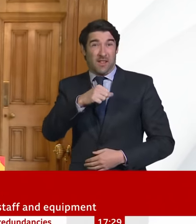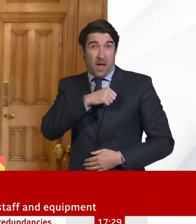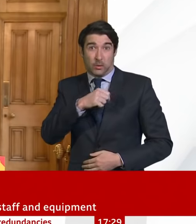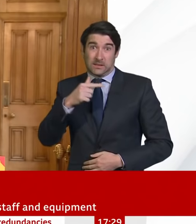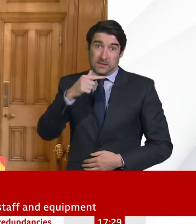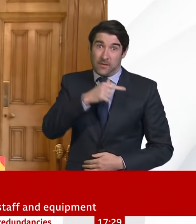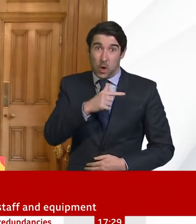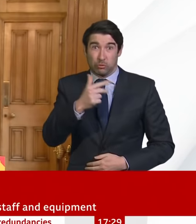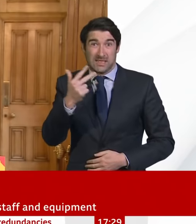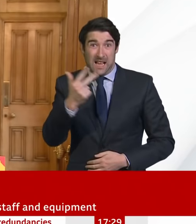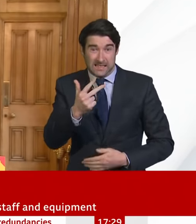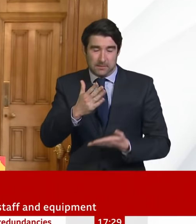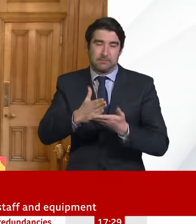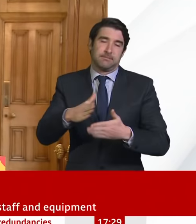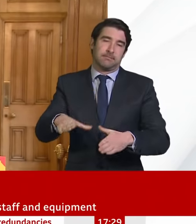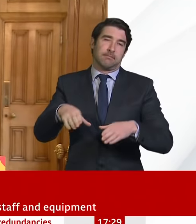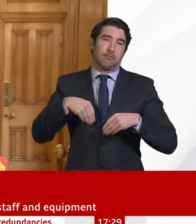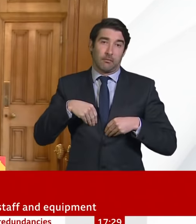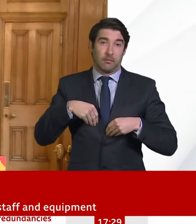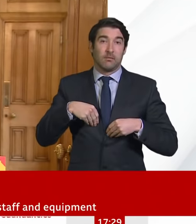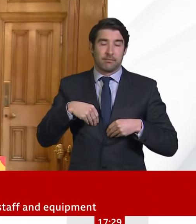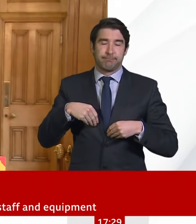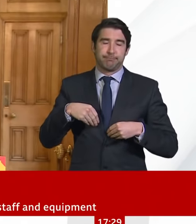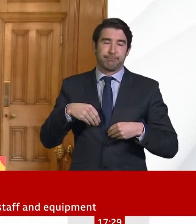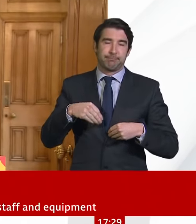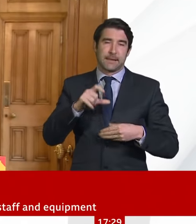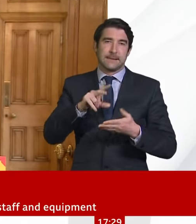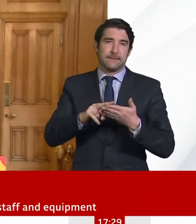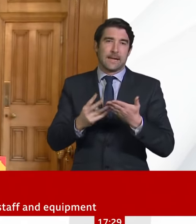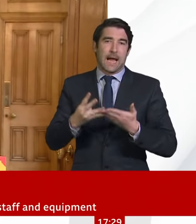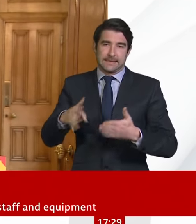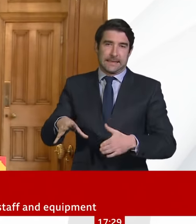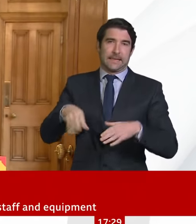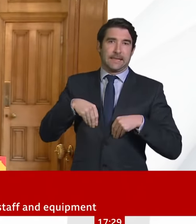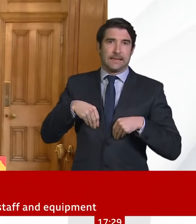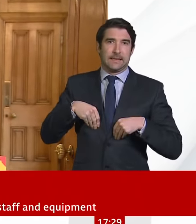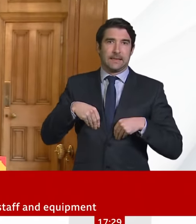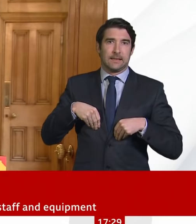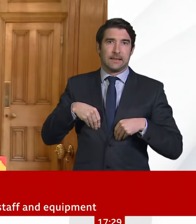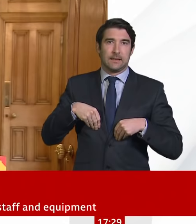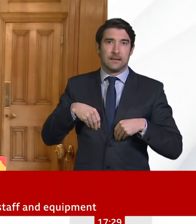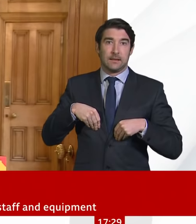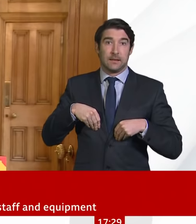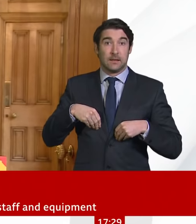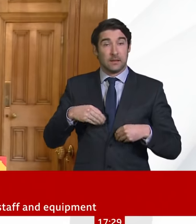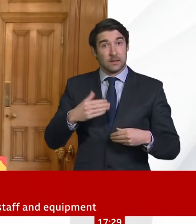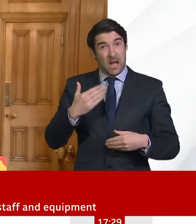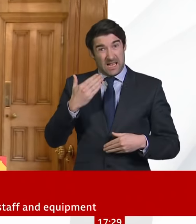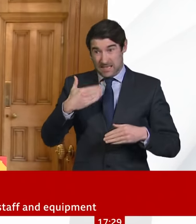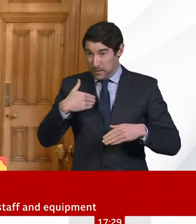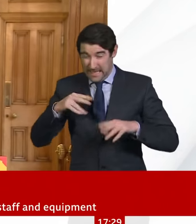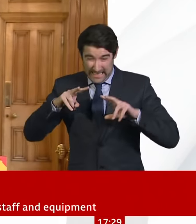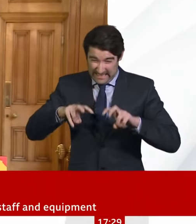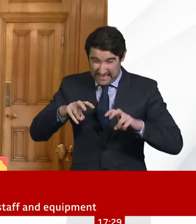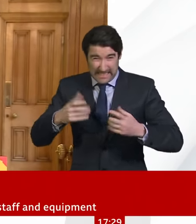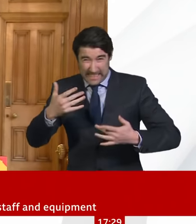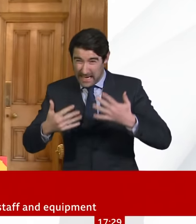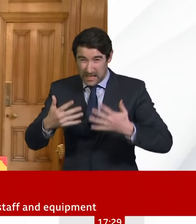33,718 have tested positive. And the best scientific analysis is that the rate of infection has been doubling every 3 to 4